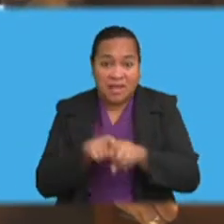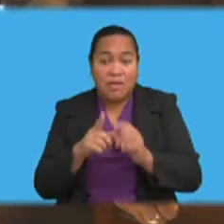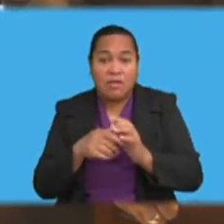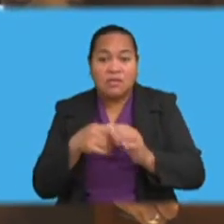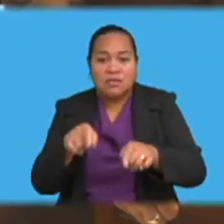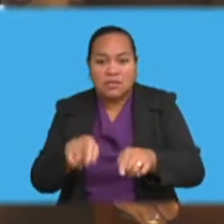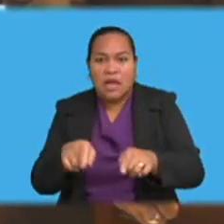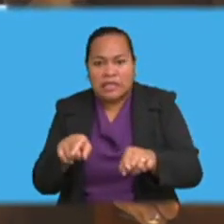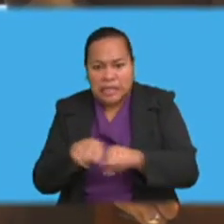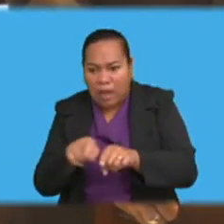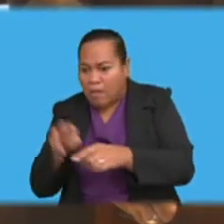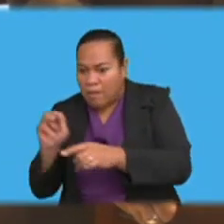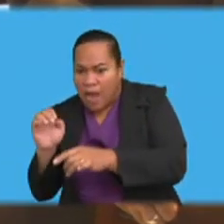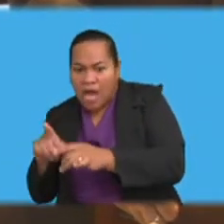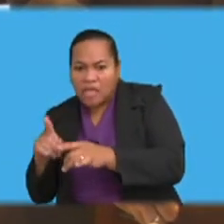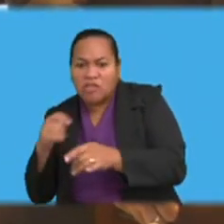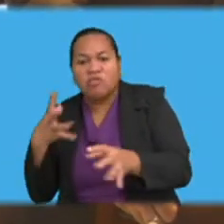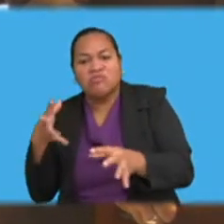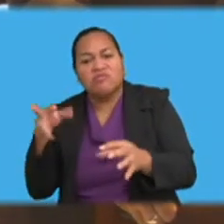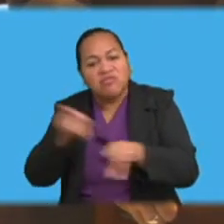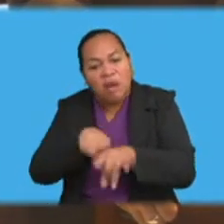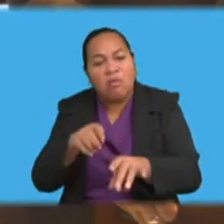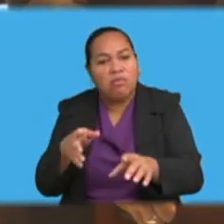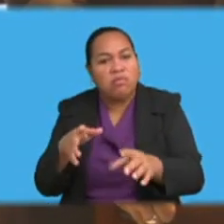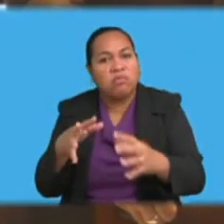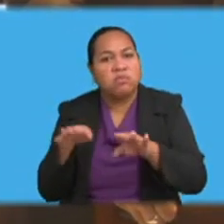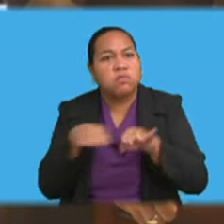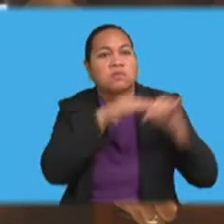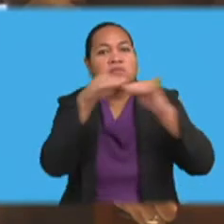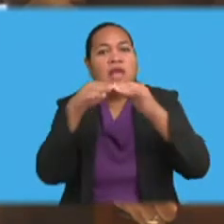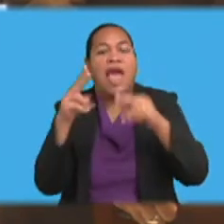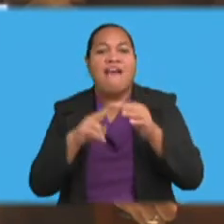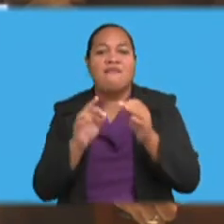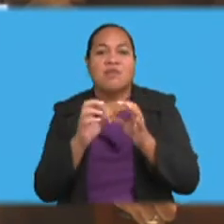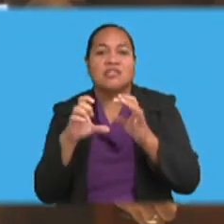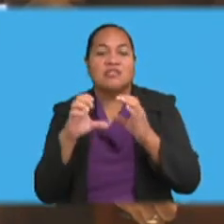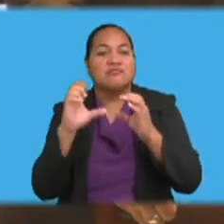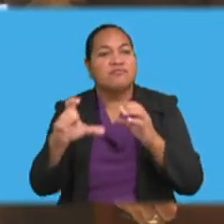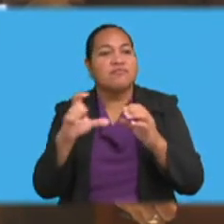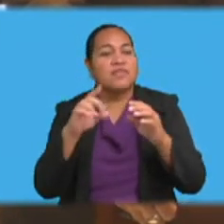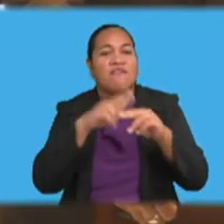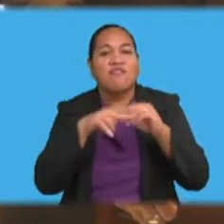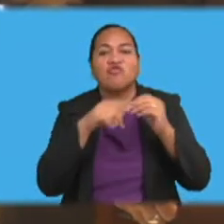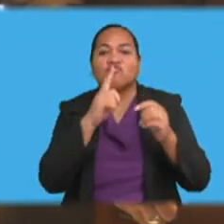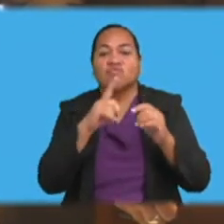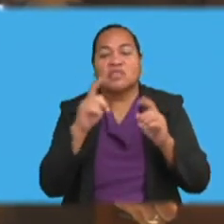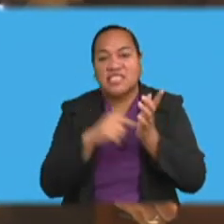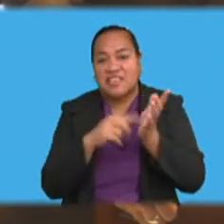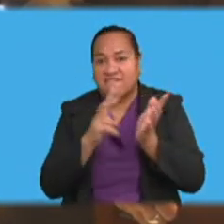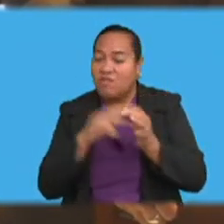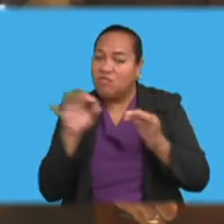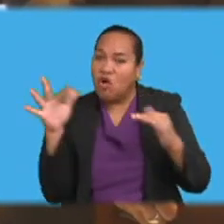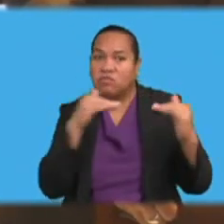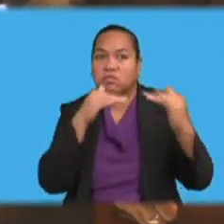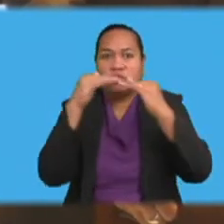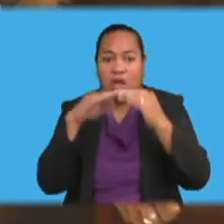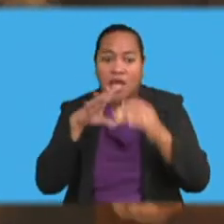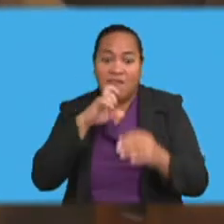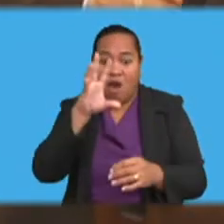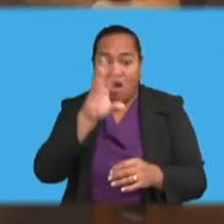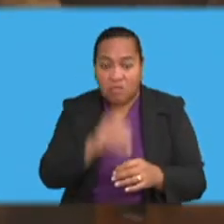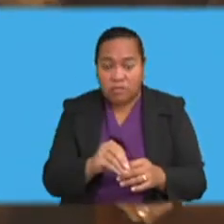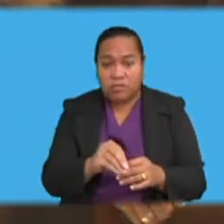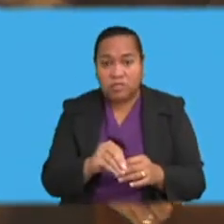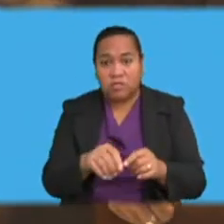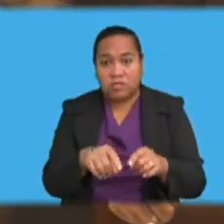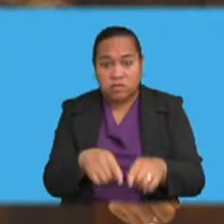the same footprint as other broadcasters, namely FBC and Fiji TV. Once the analog switch is switched off, or signal